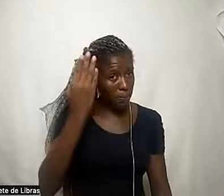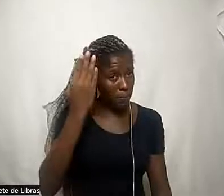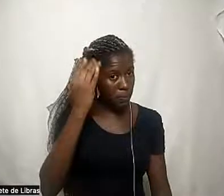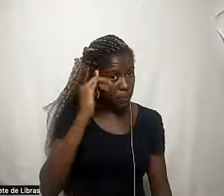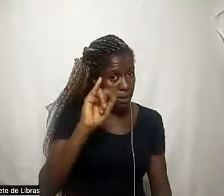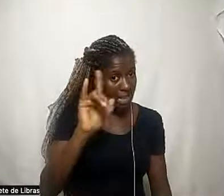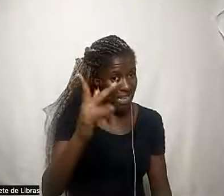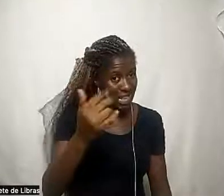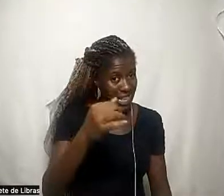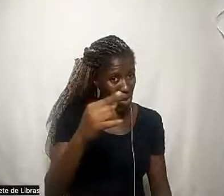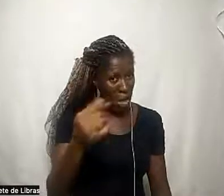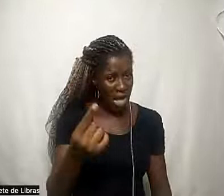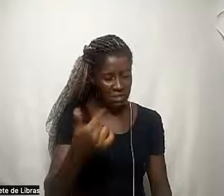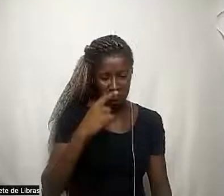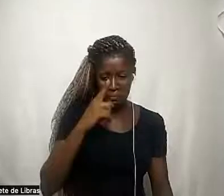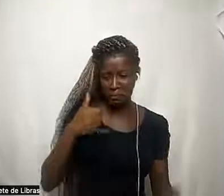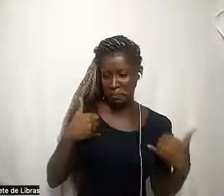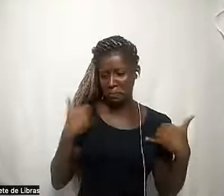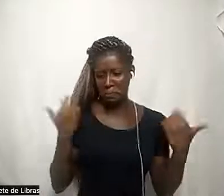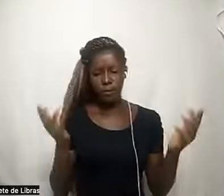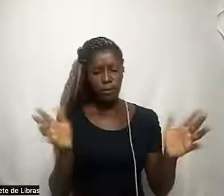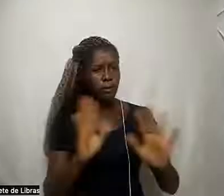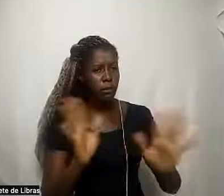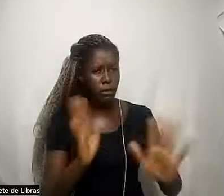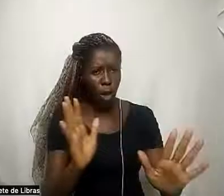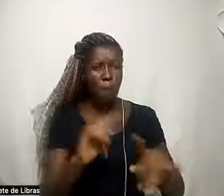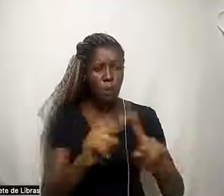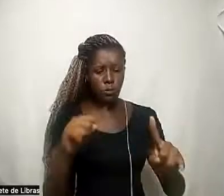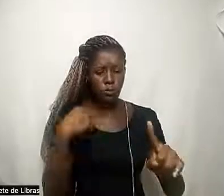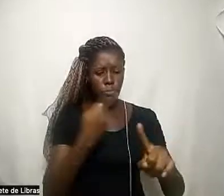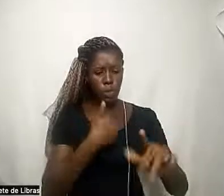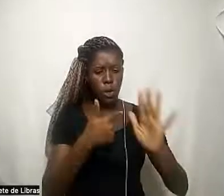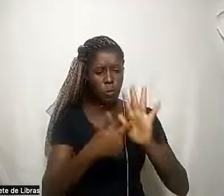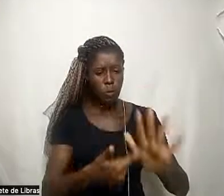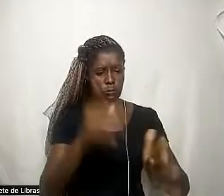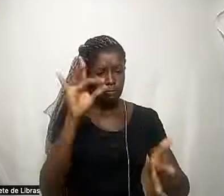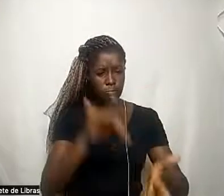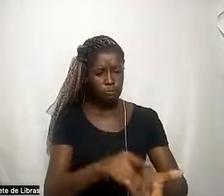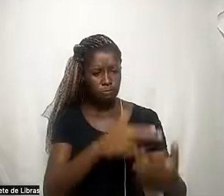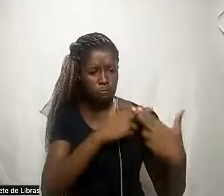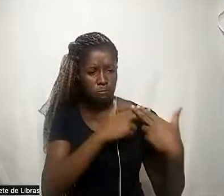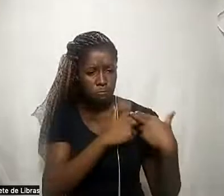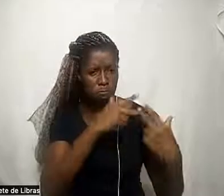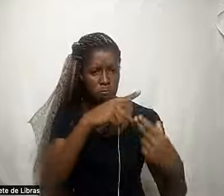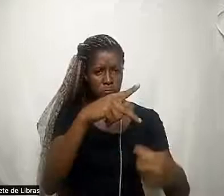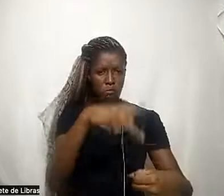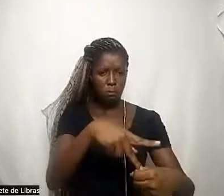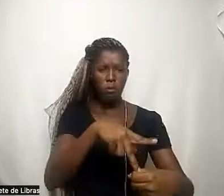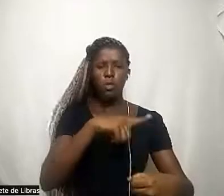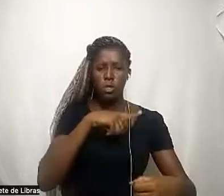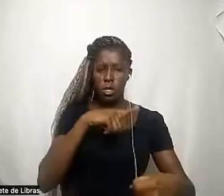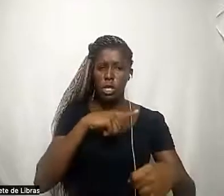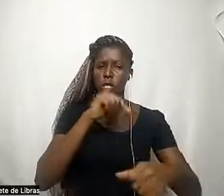billion reais. I'm not bragging about these numbers, but I'm just trying to show how committed Petrobras